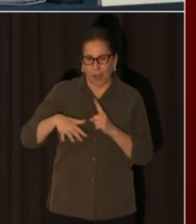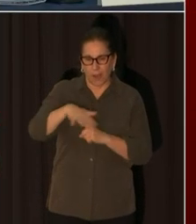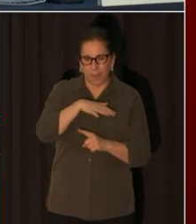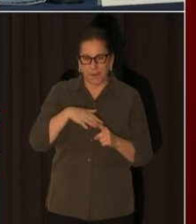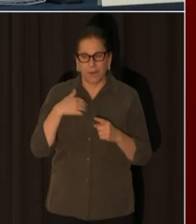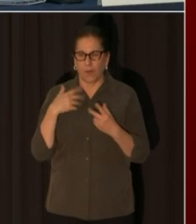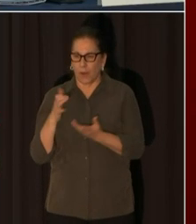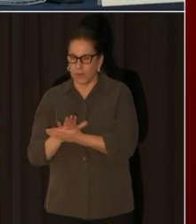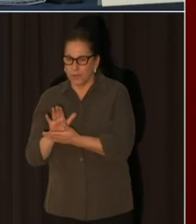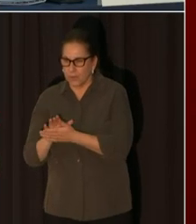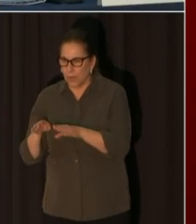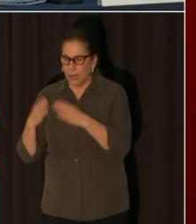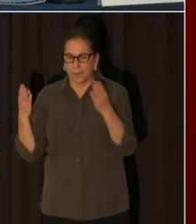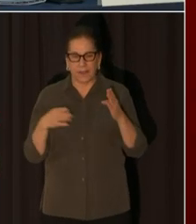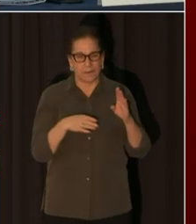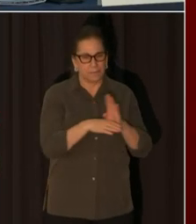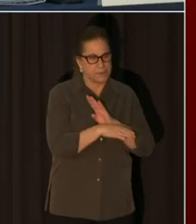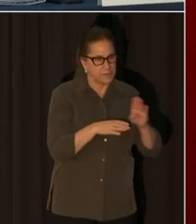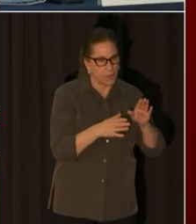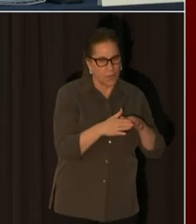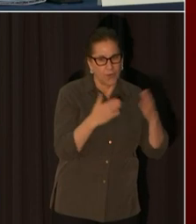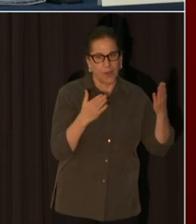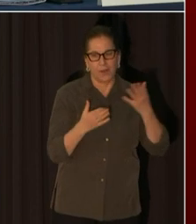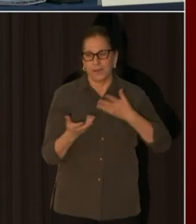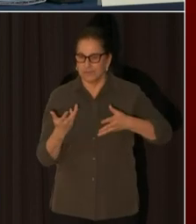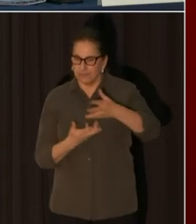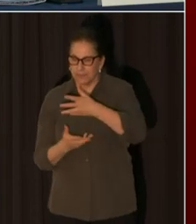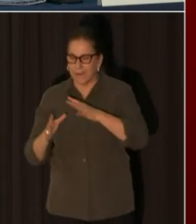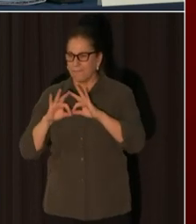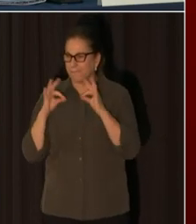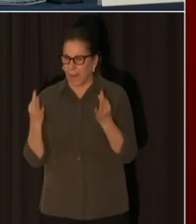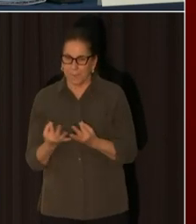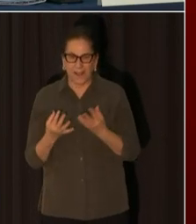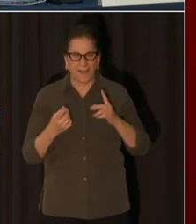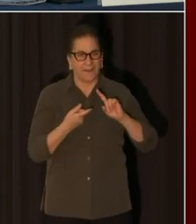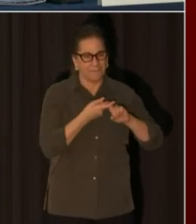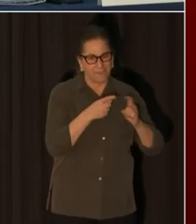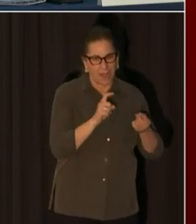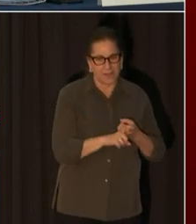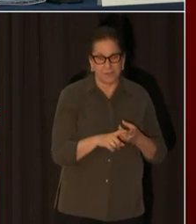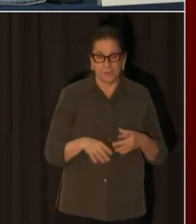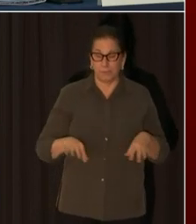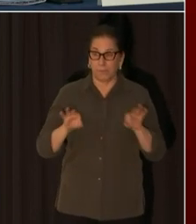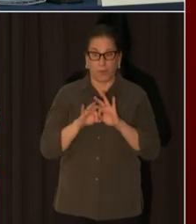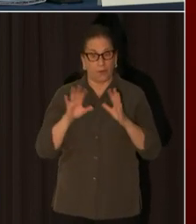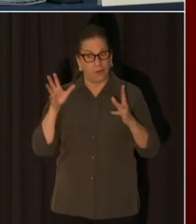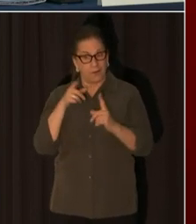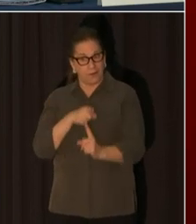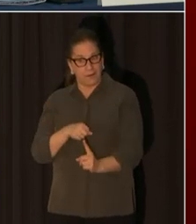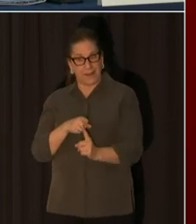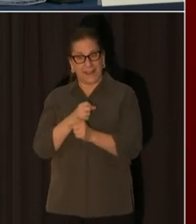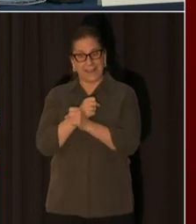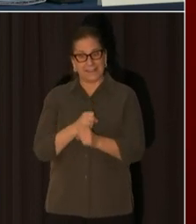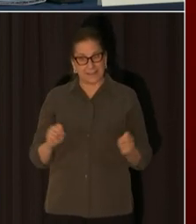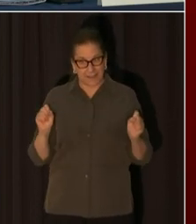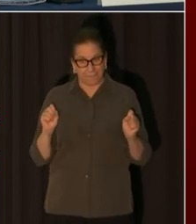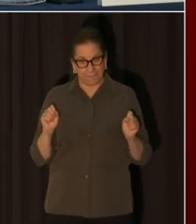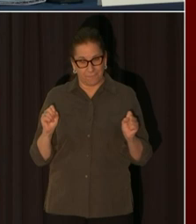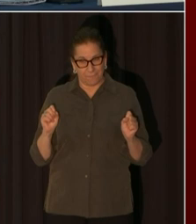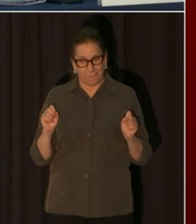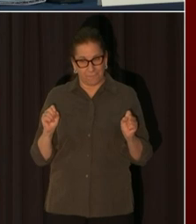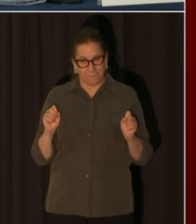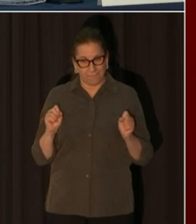be able to get back together with family and friends. But we need to do it safely, and we need to have a plan ready to go that is based in